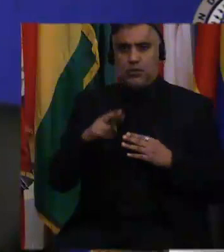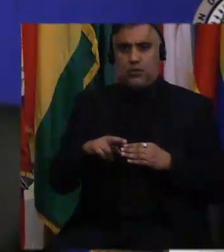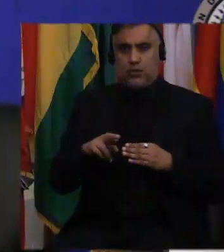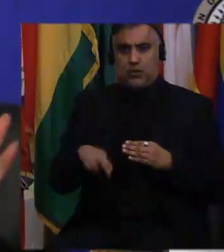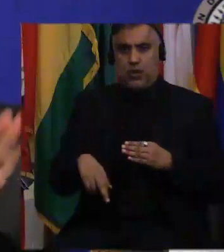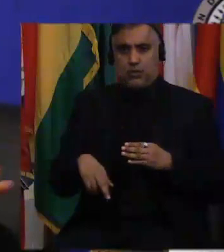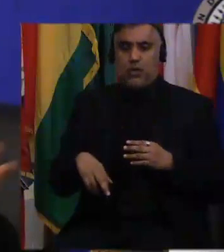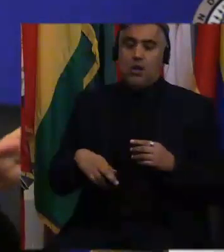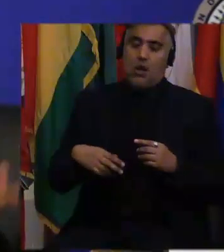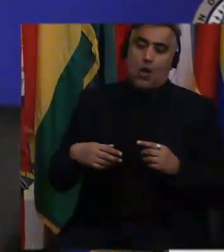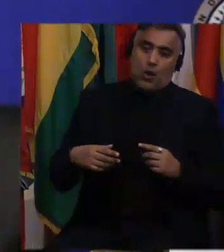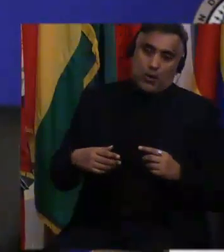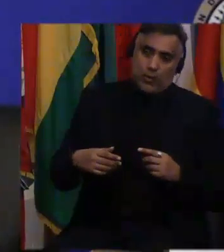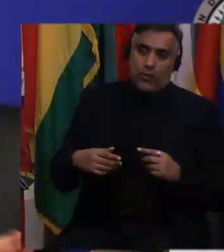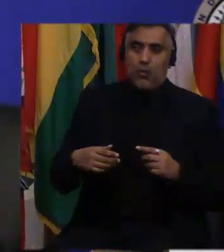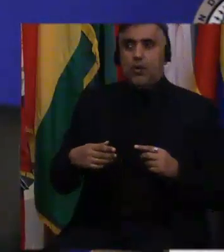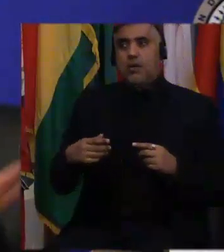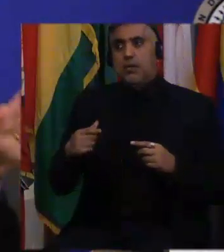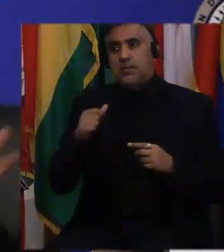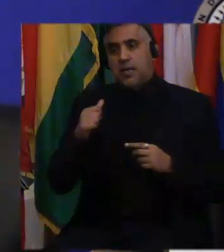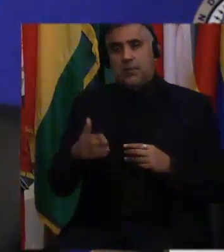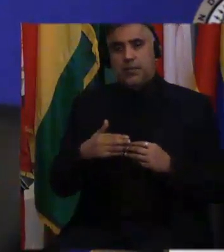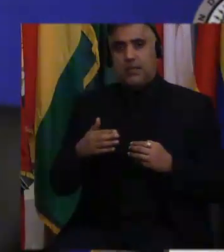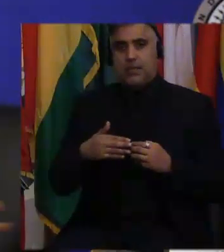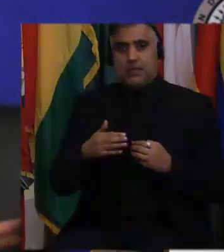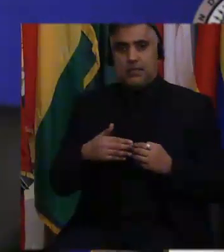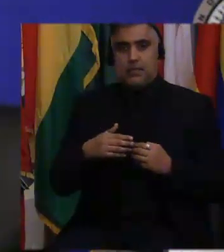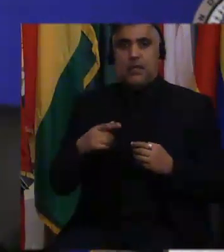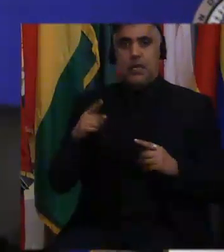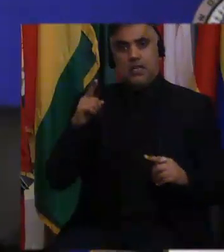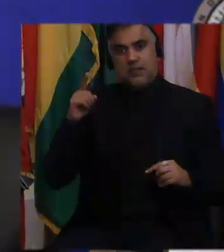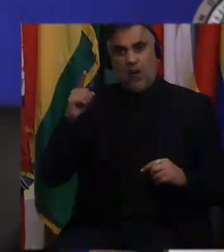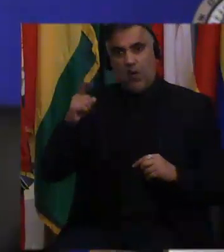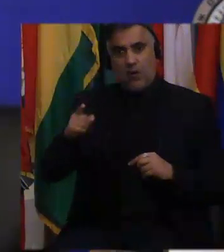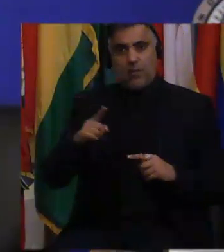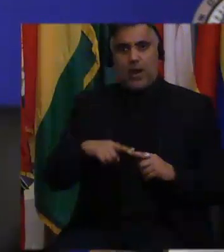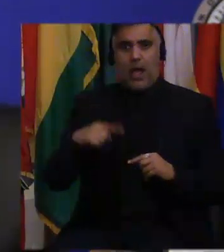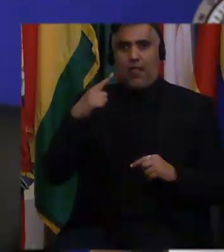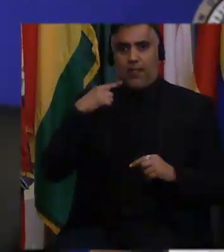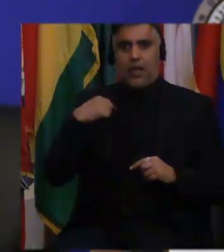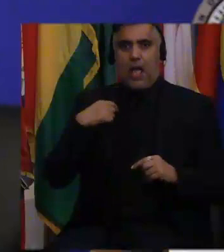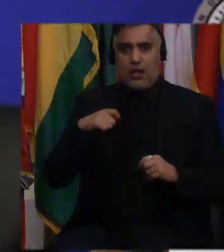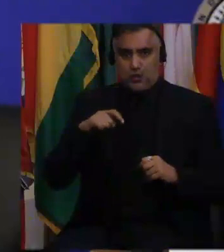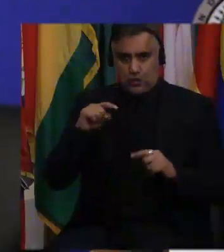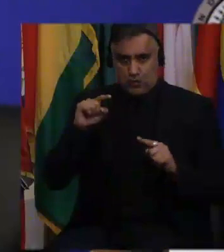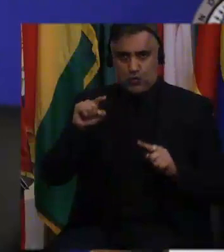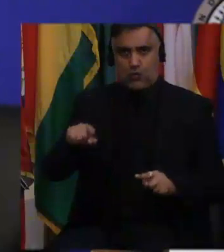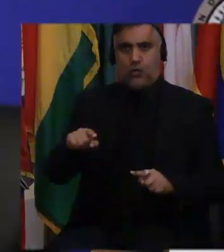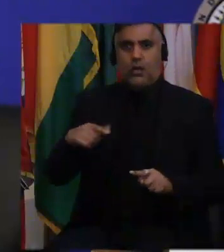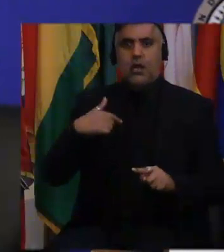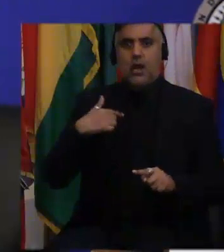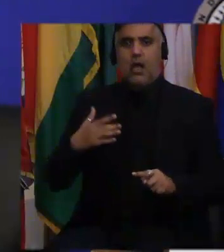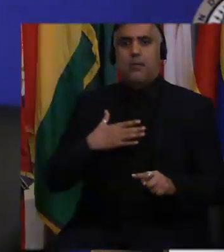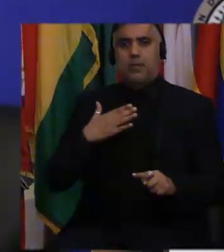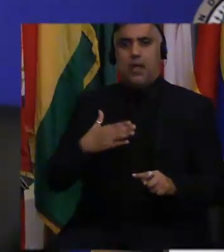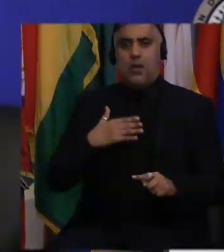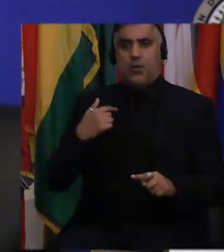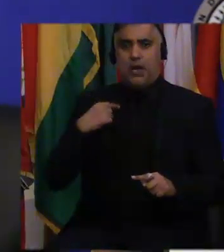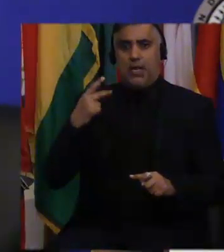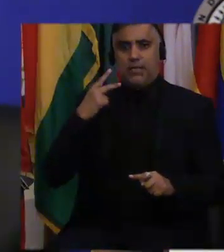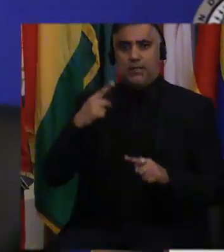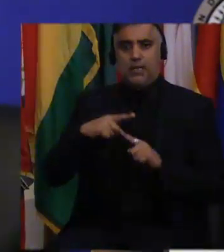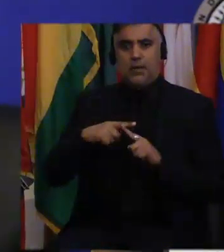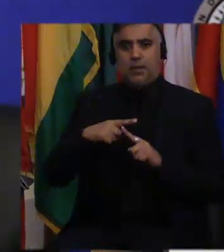results. Although it's not going to be an easy travel, it's far away and so on, but I think that I should do it. And I'm really glad when I'm